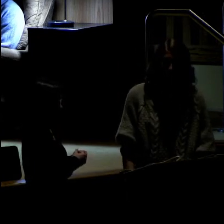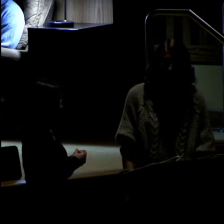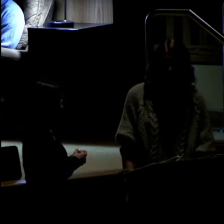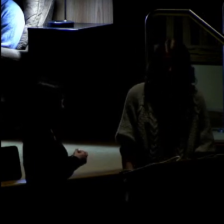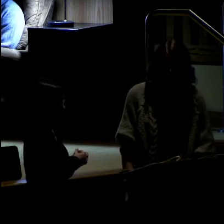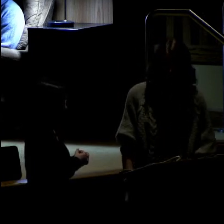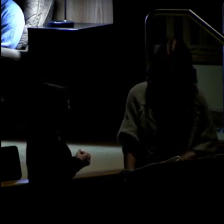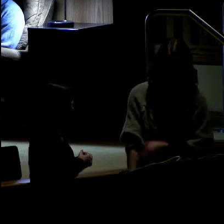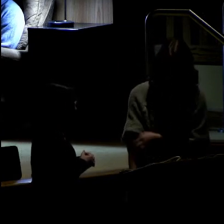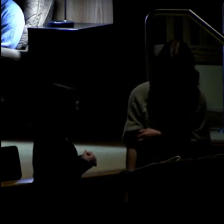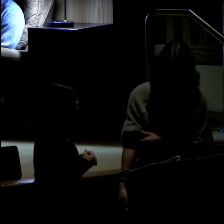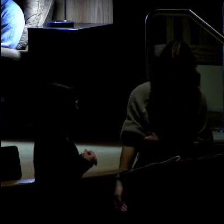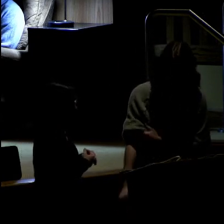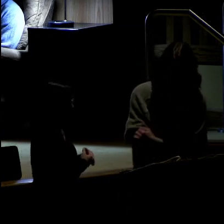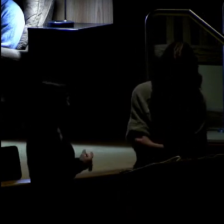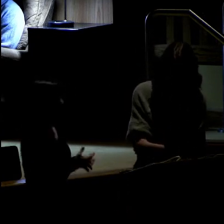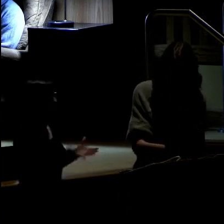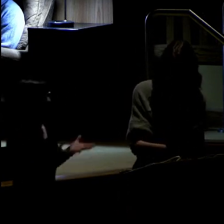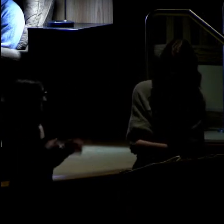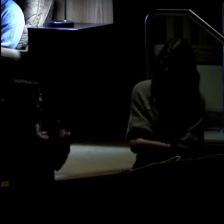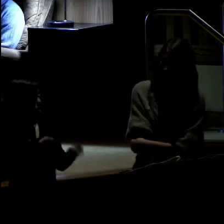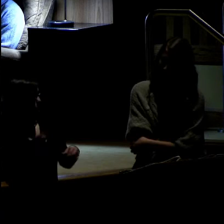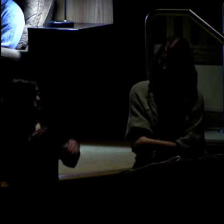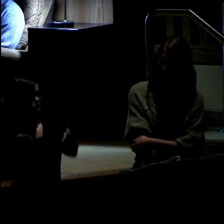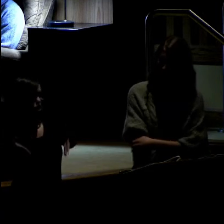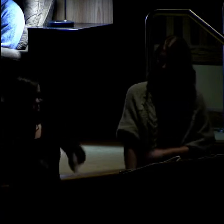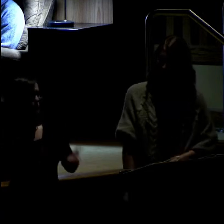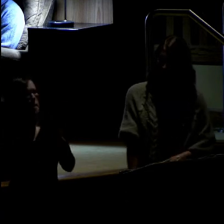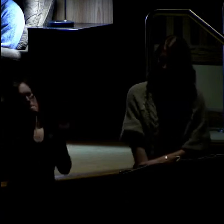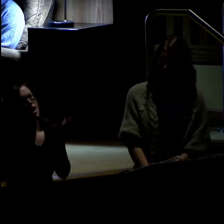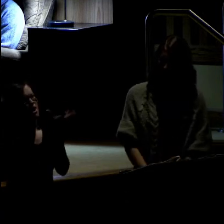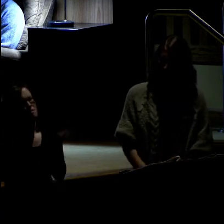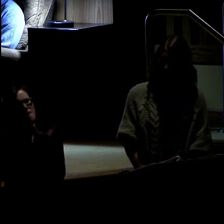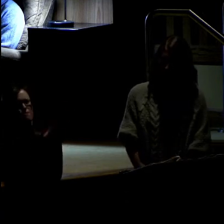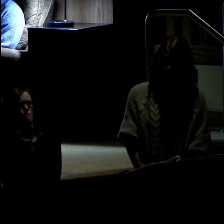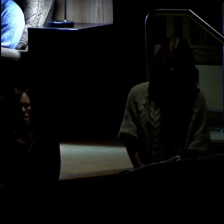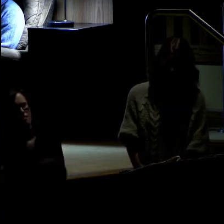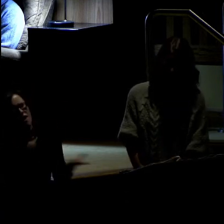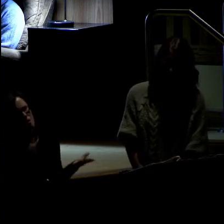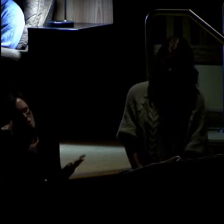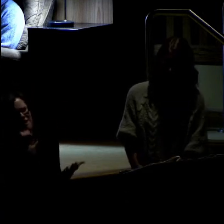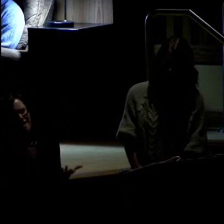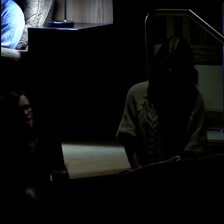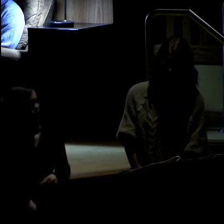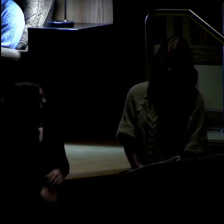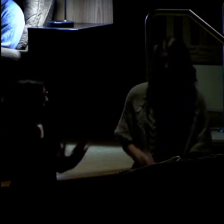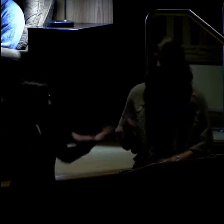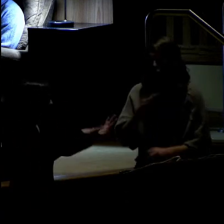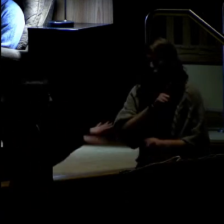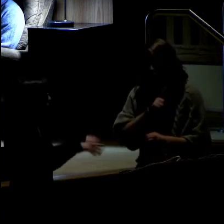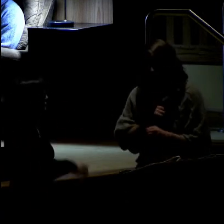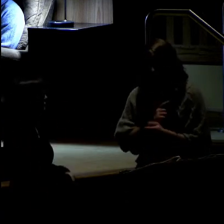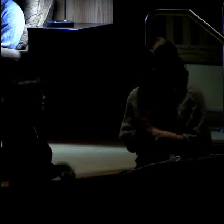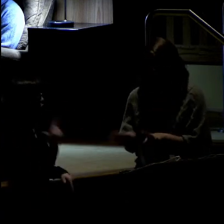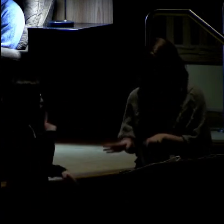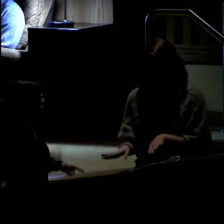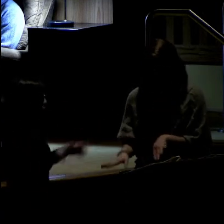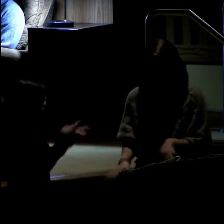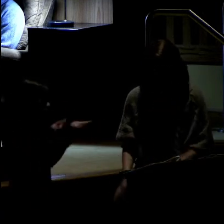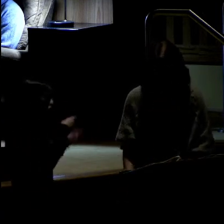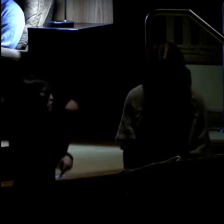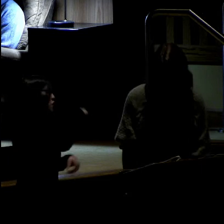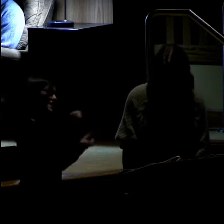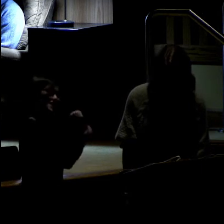Why don't we go out onto the street corner and beg for food like the rest of the bums? Kids, the Lord is in control of this. It's not as bad as it seems. No,